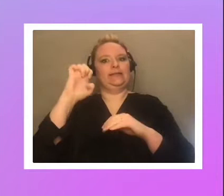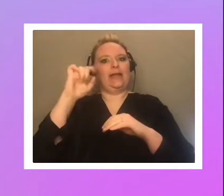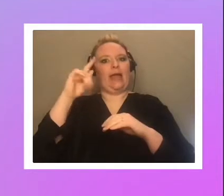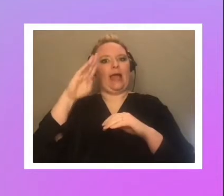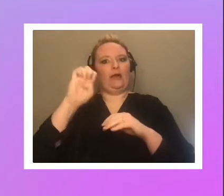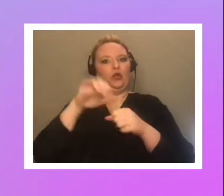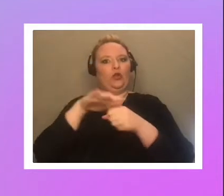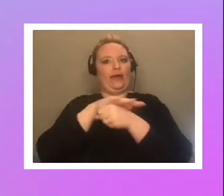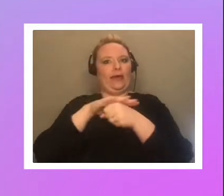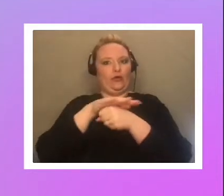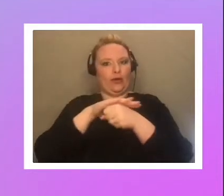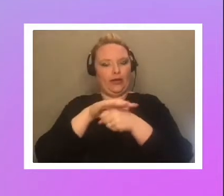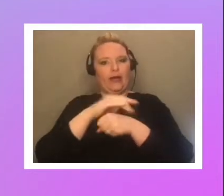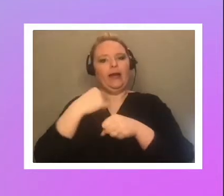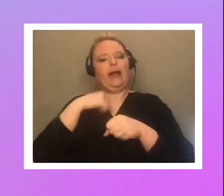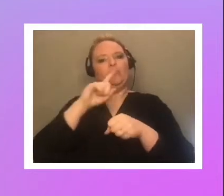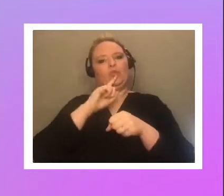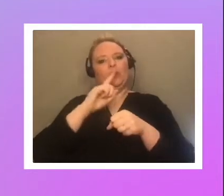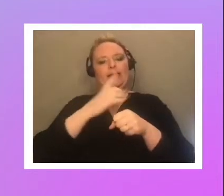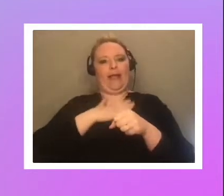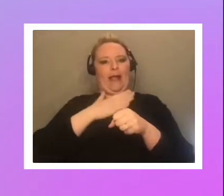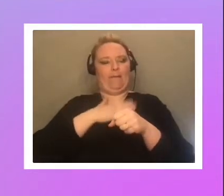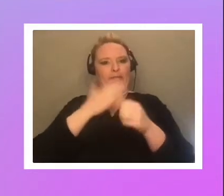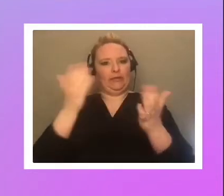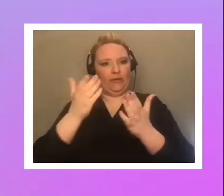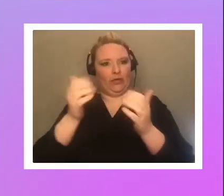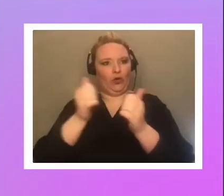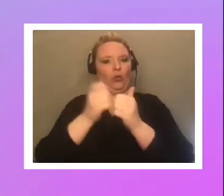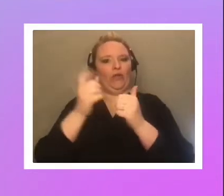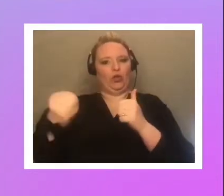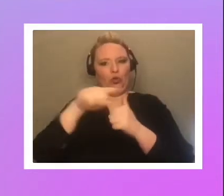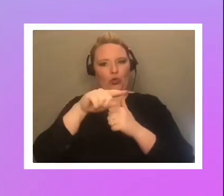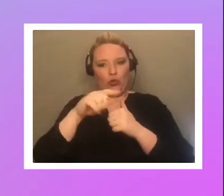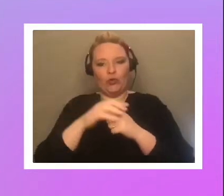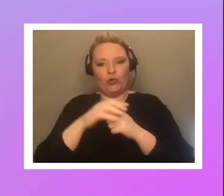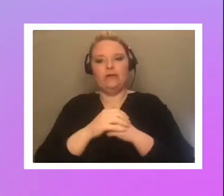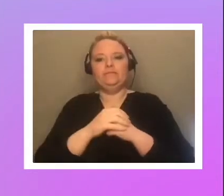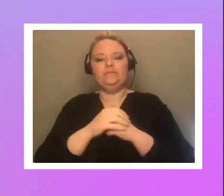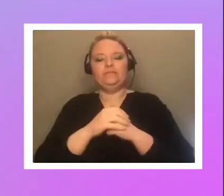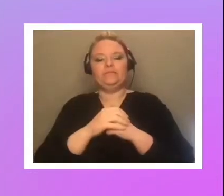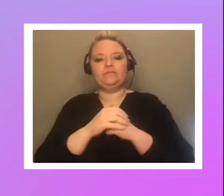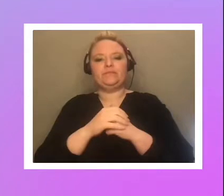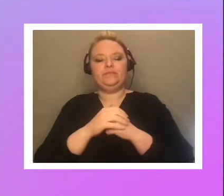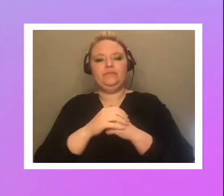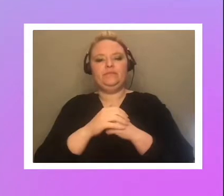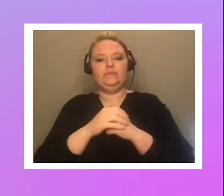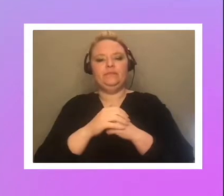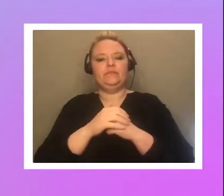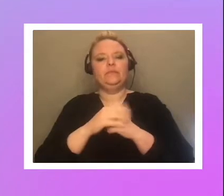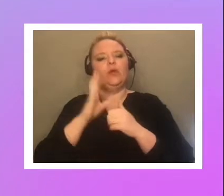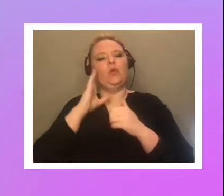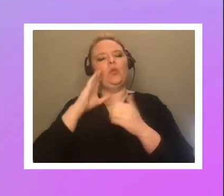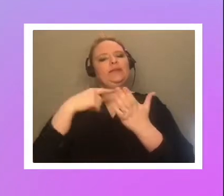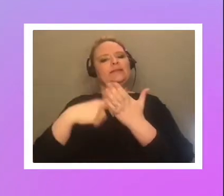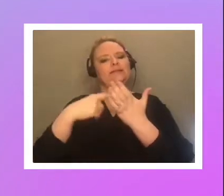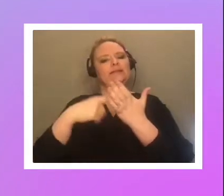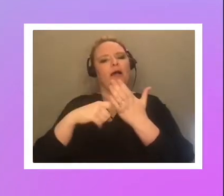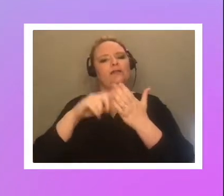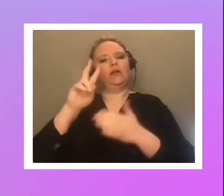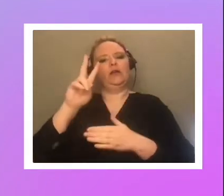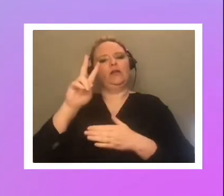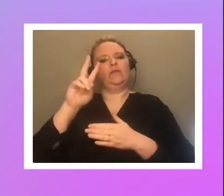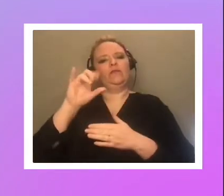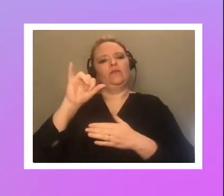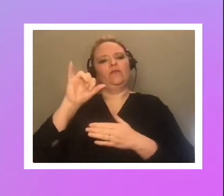area, and I'm really glad to be here with you all. So let's talk about